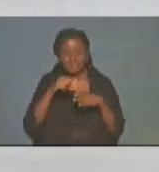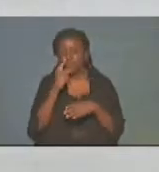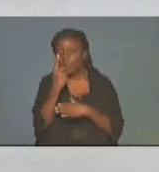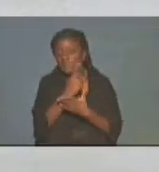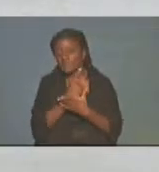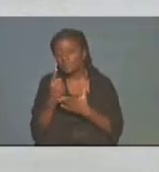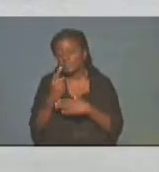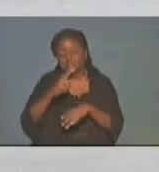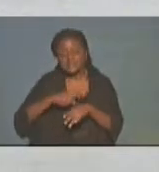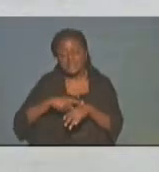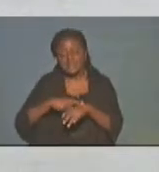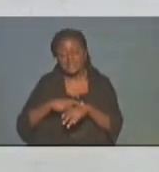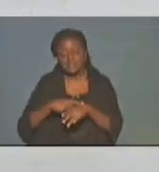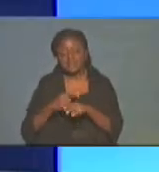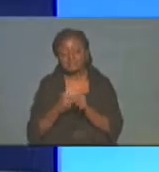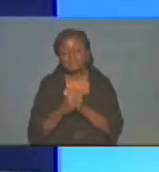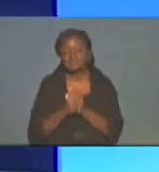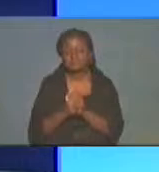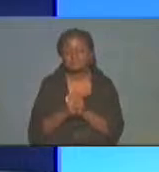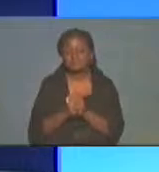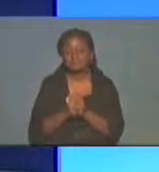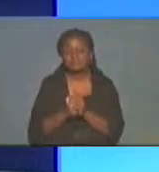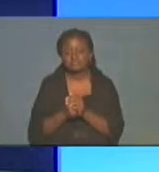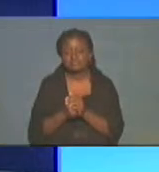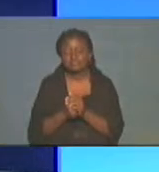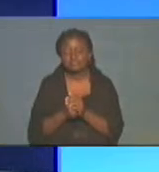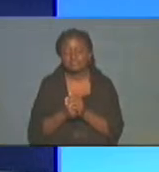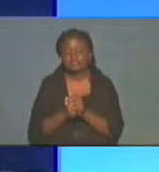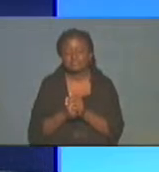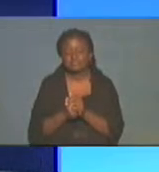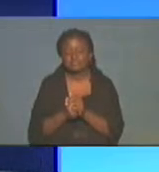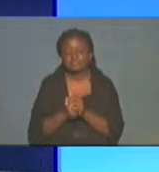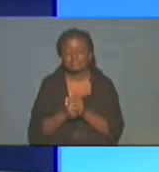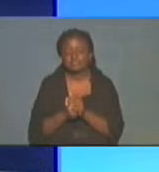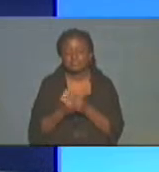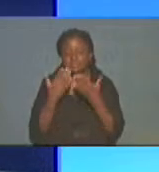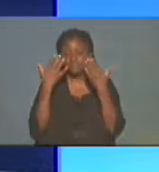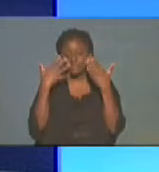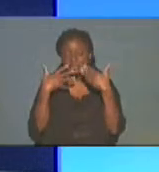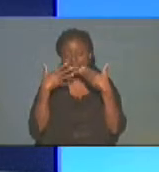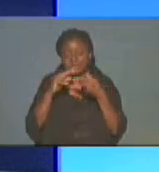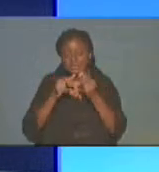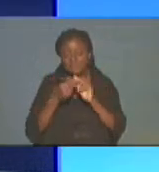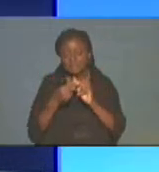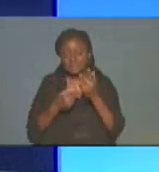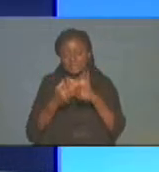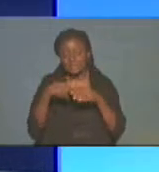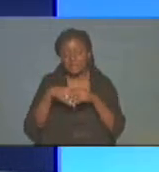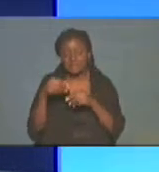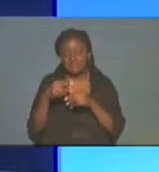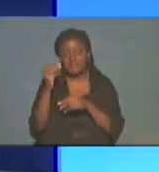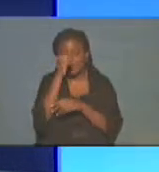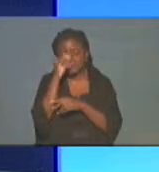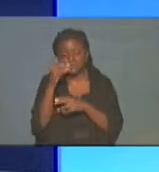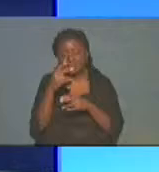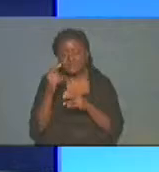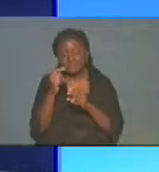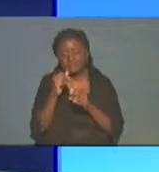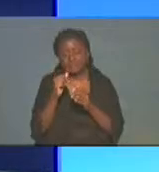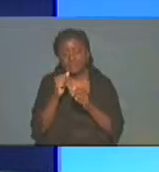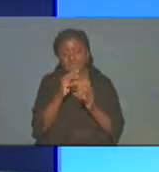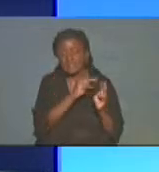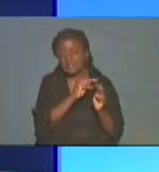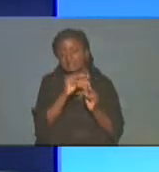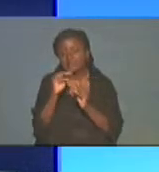Bahamas Tonight, I'm Carla Palmer. Meantime, sobering figures coming out of the Ministry of Immigration, a sad reality that